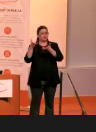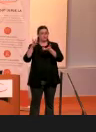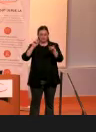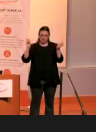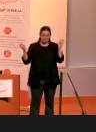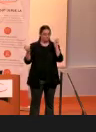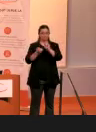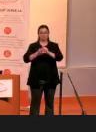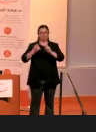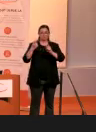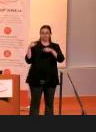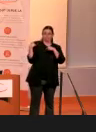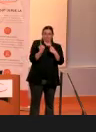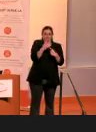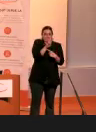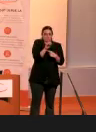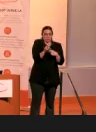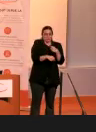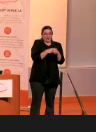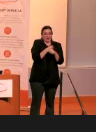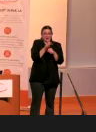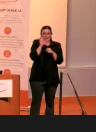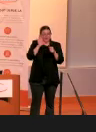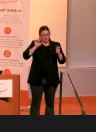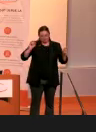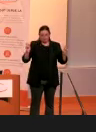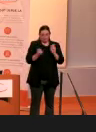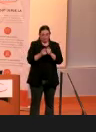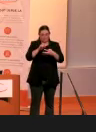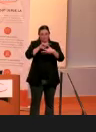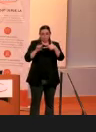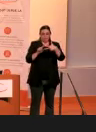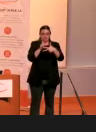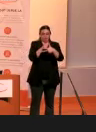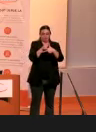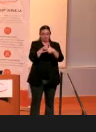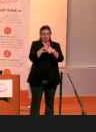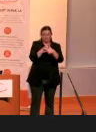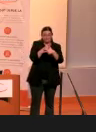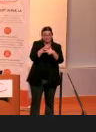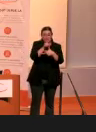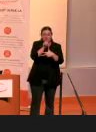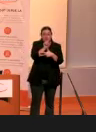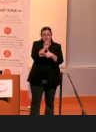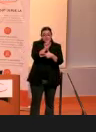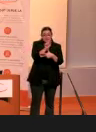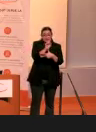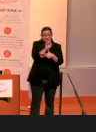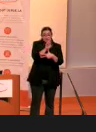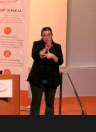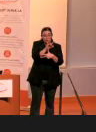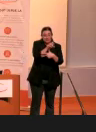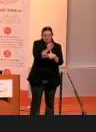from what we've been doing for the last 40 years, is number one, we got to taper steroids because steroids